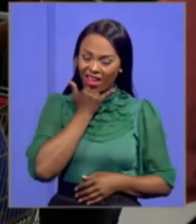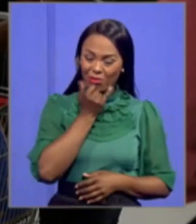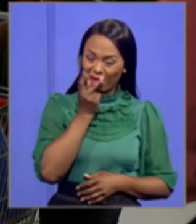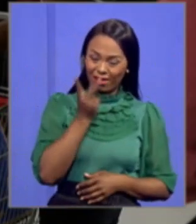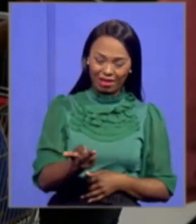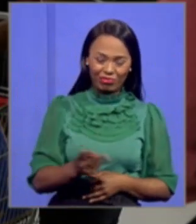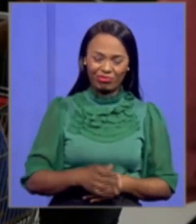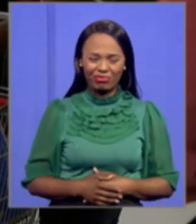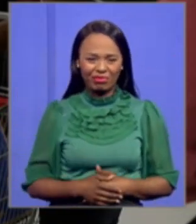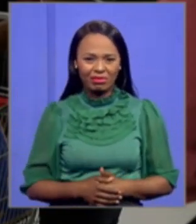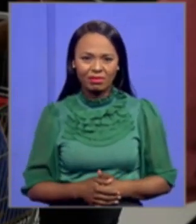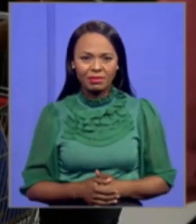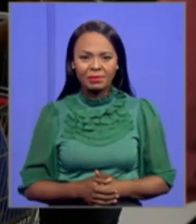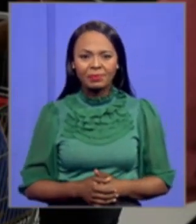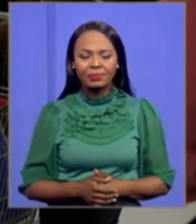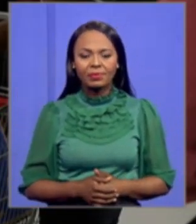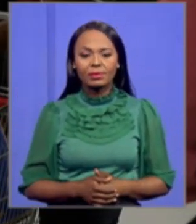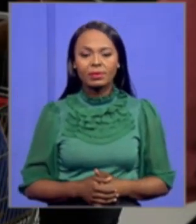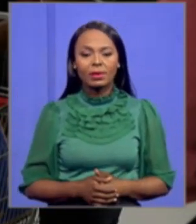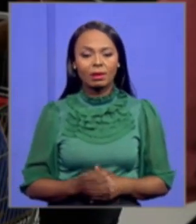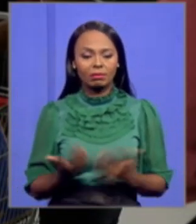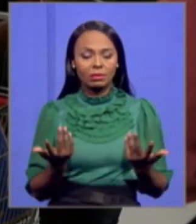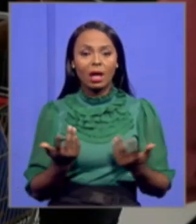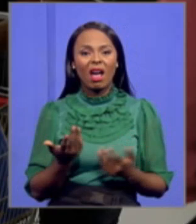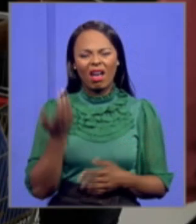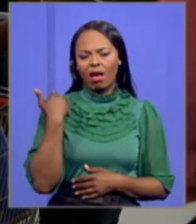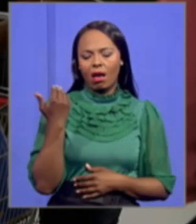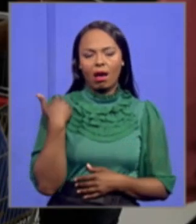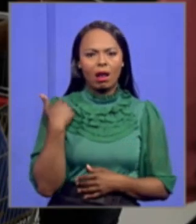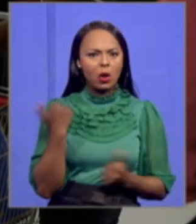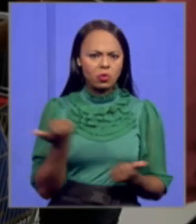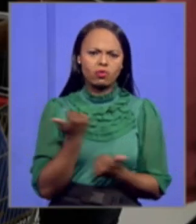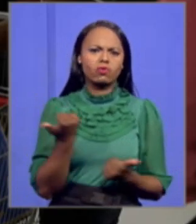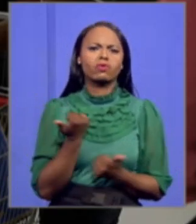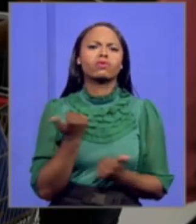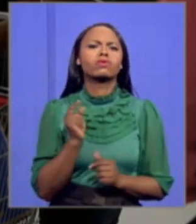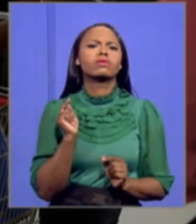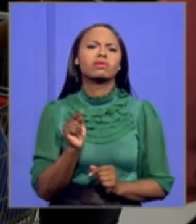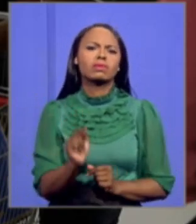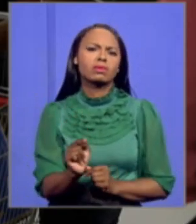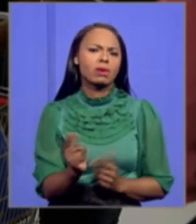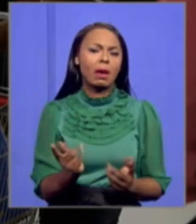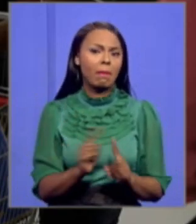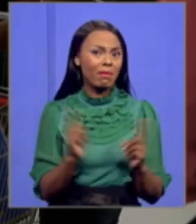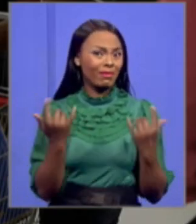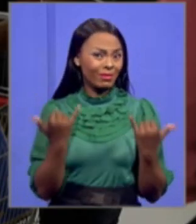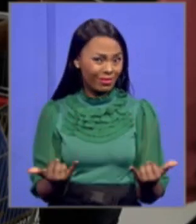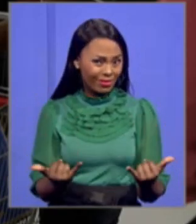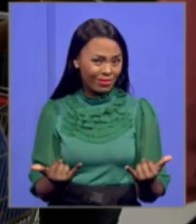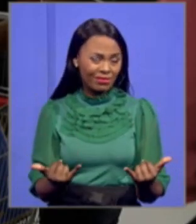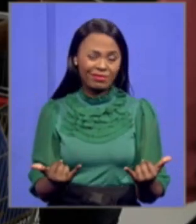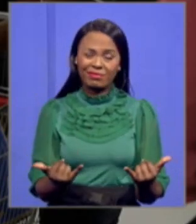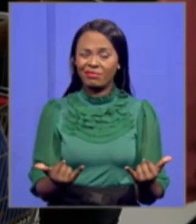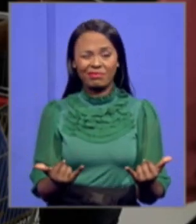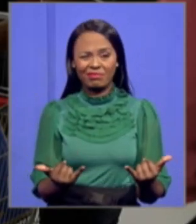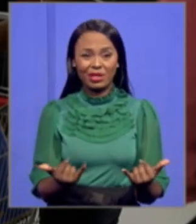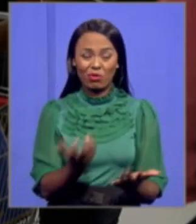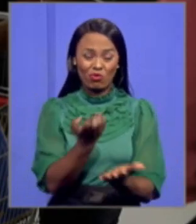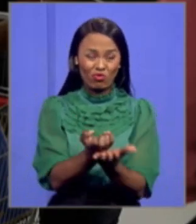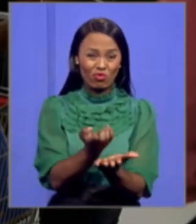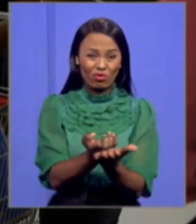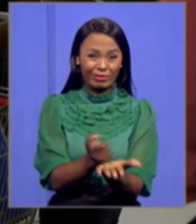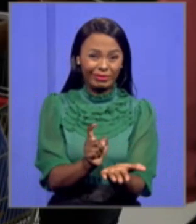motho. Go bolela nnete nkile ya mperekela ngwageng e fetileng mara ga jwalo ka lebaka la ikonomi ya